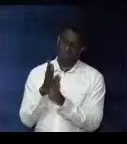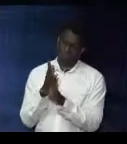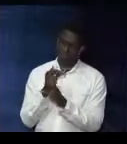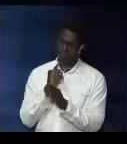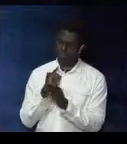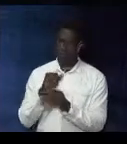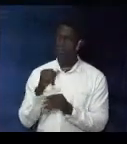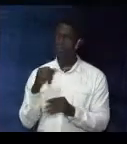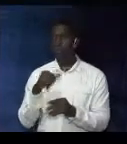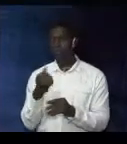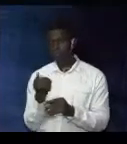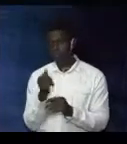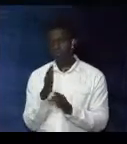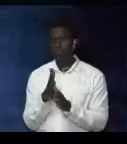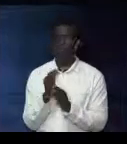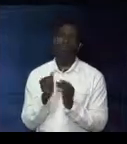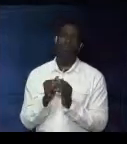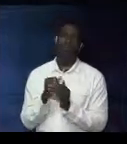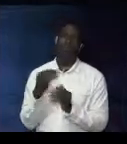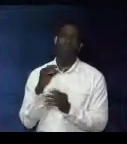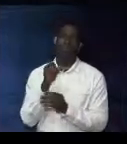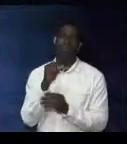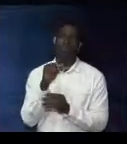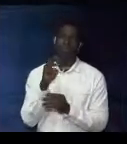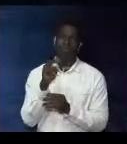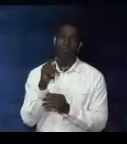also a line of symmetry. Let me just draw that for you.